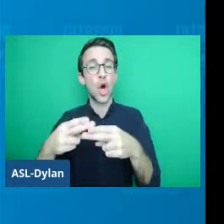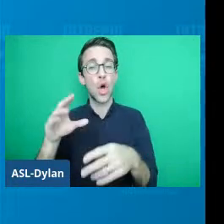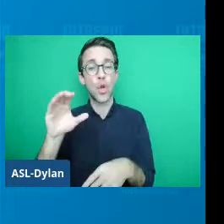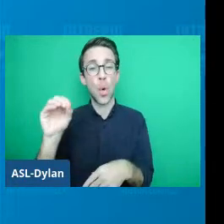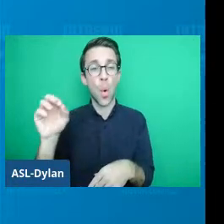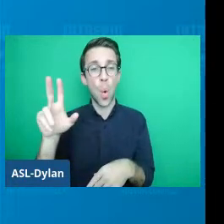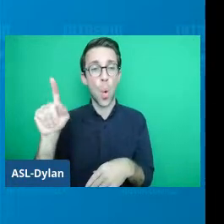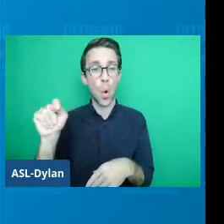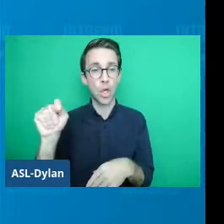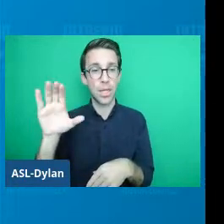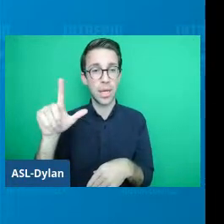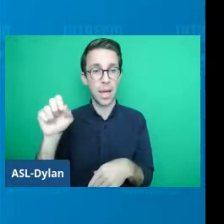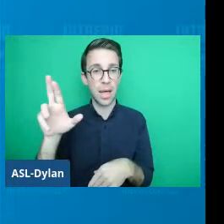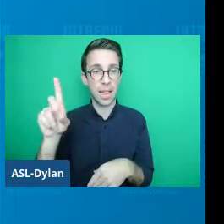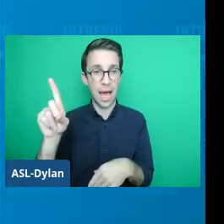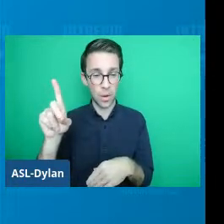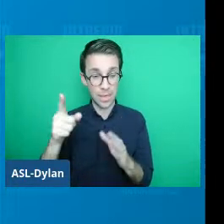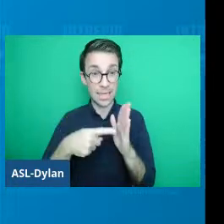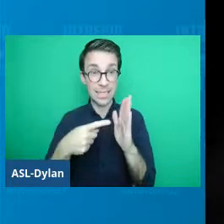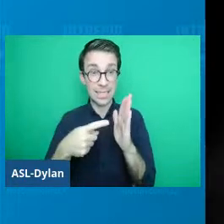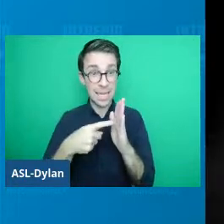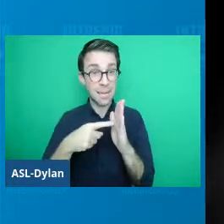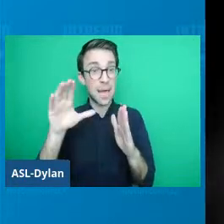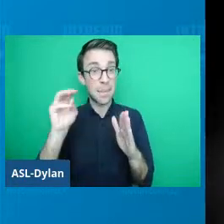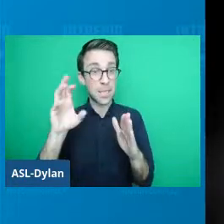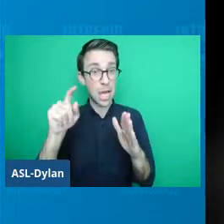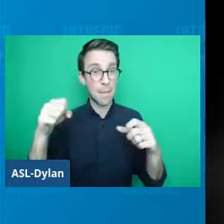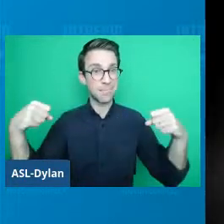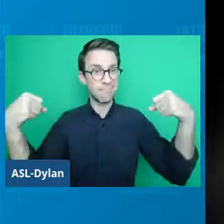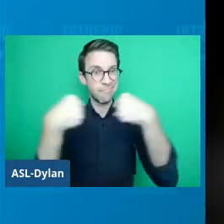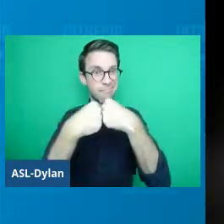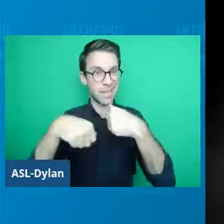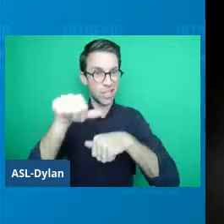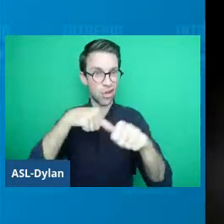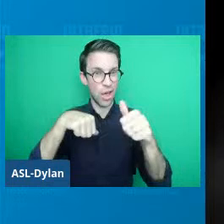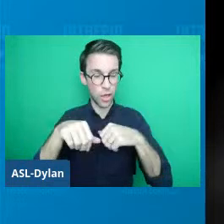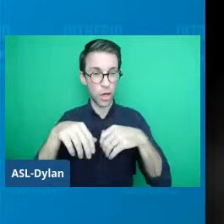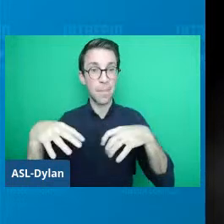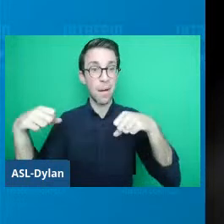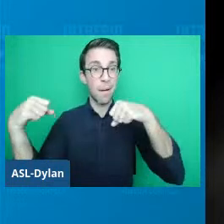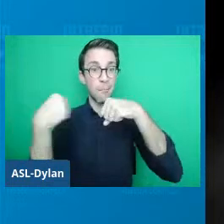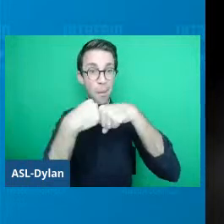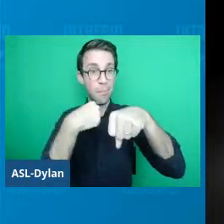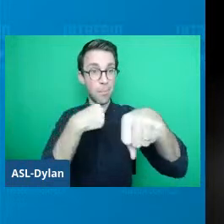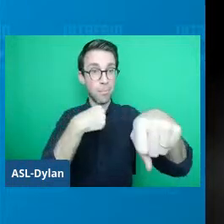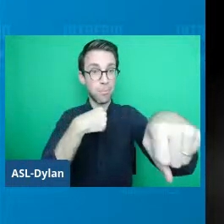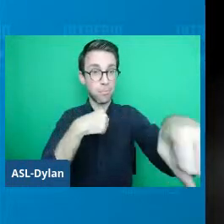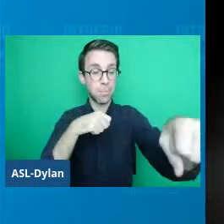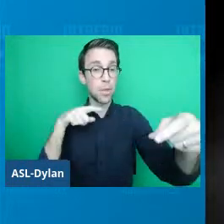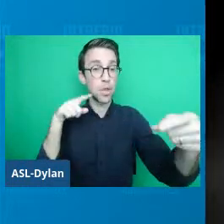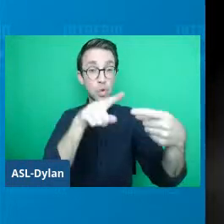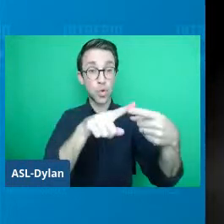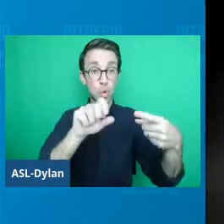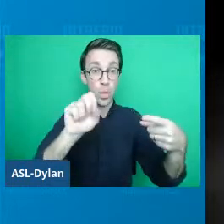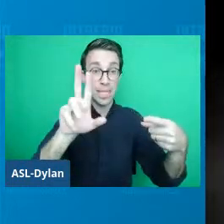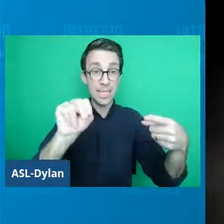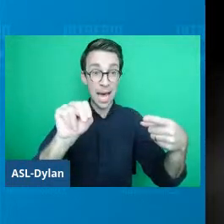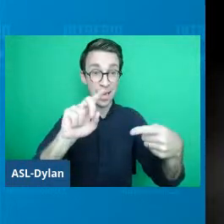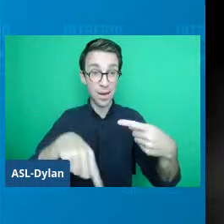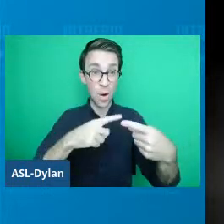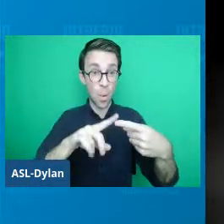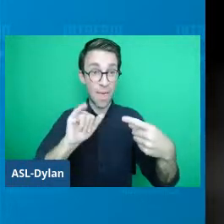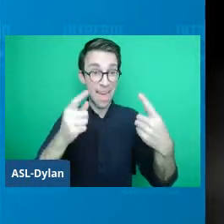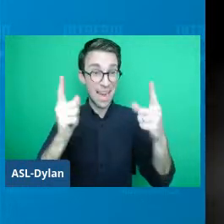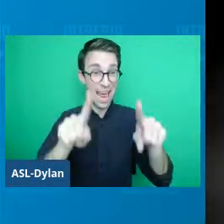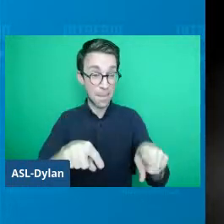Now sometimes comets will collide with each other. This will send one careening toward the sun. When that happens, it becomes very bright